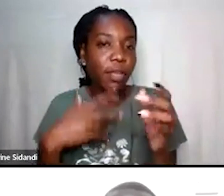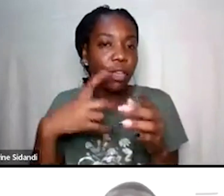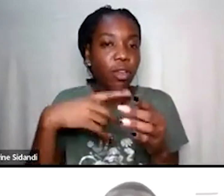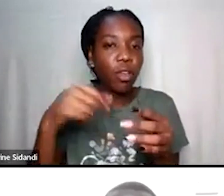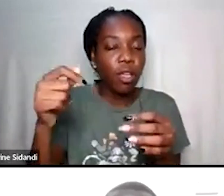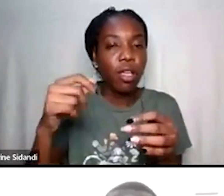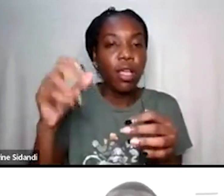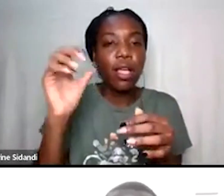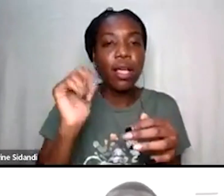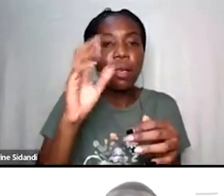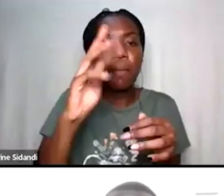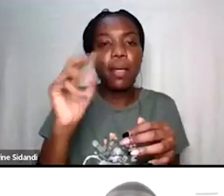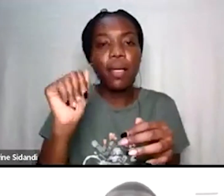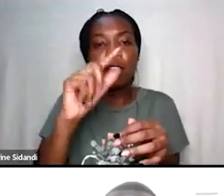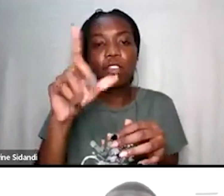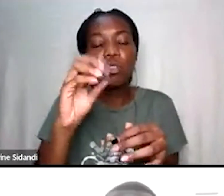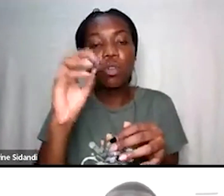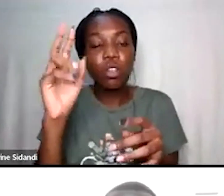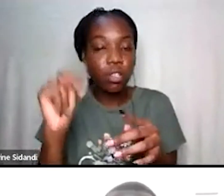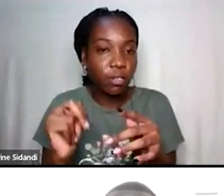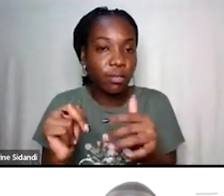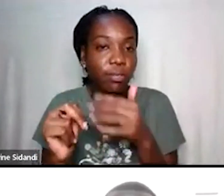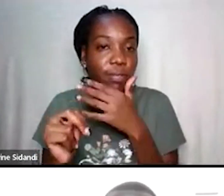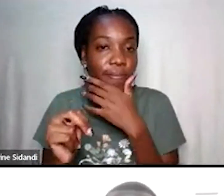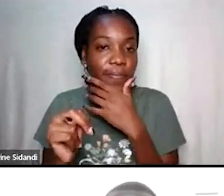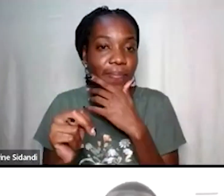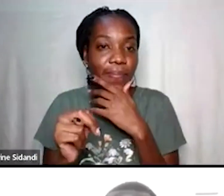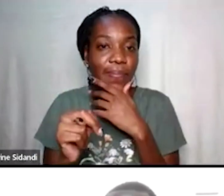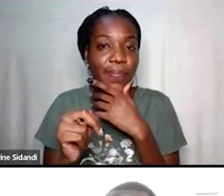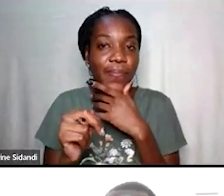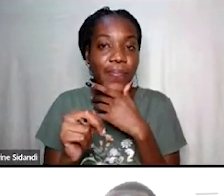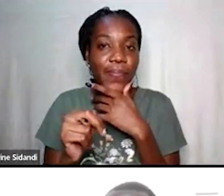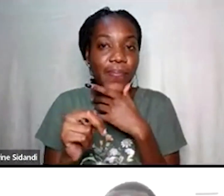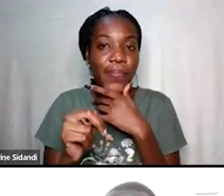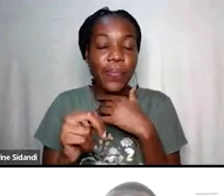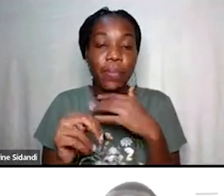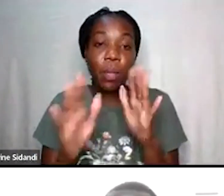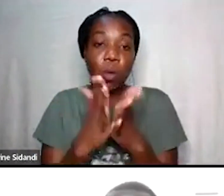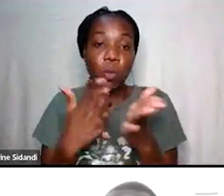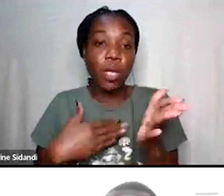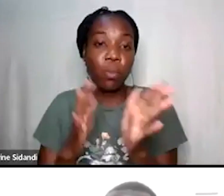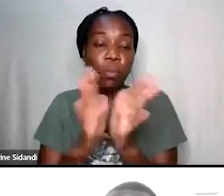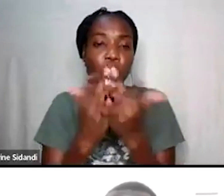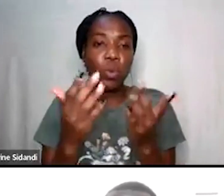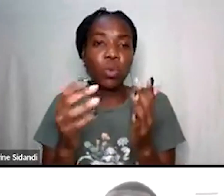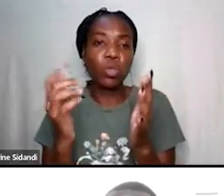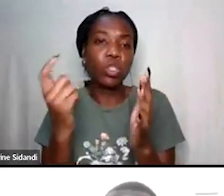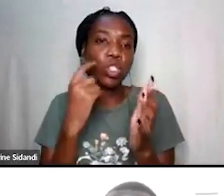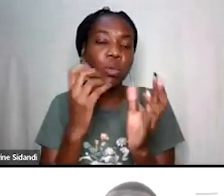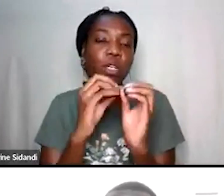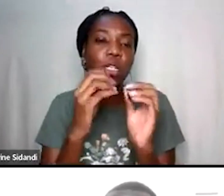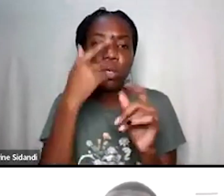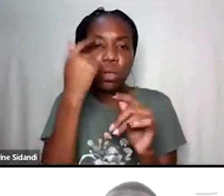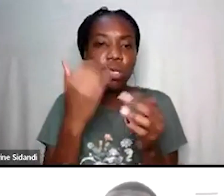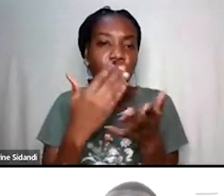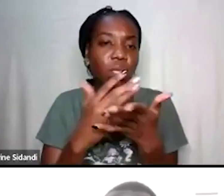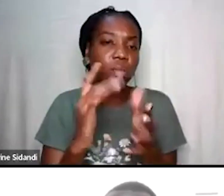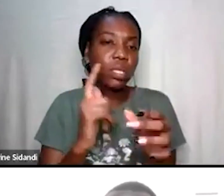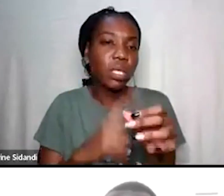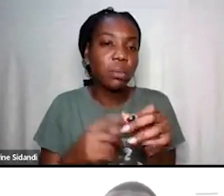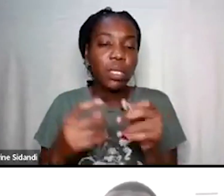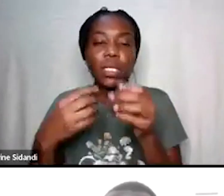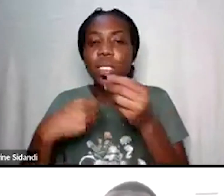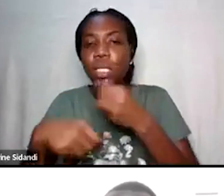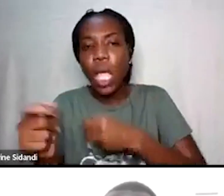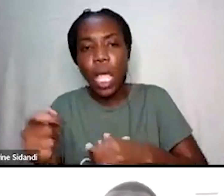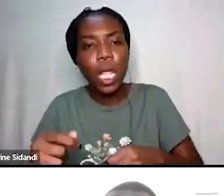the books. They are there, all of them. Then my books are not in the bookshop because there's a time my books were sold on the streets